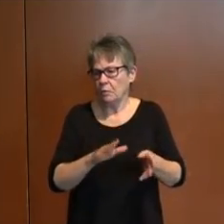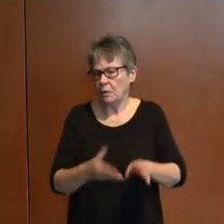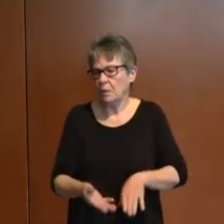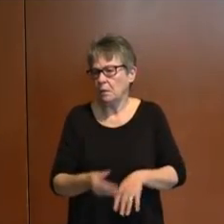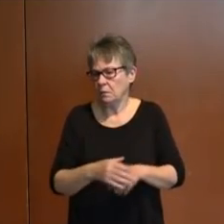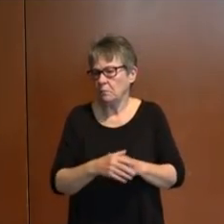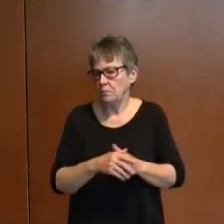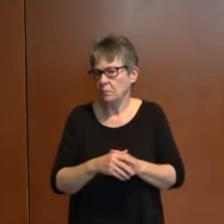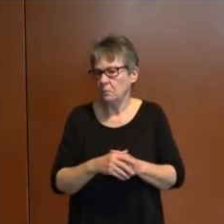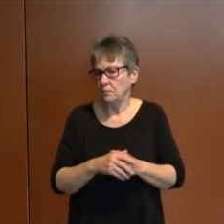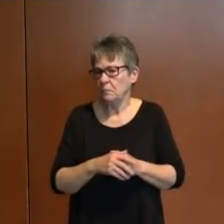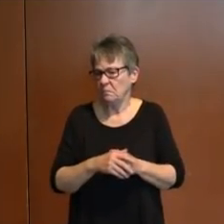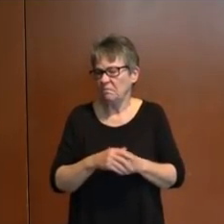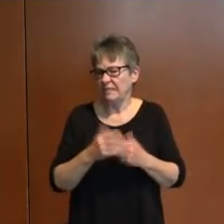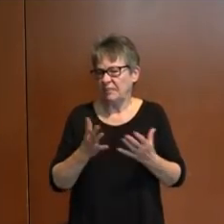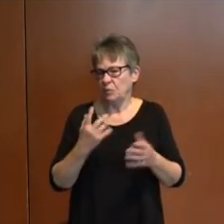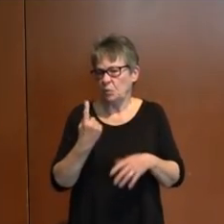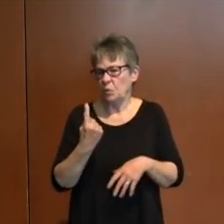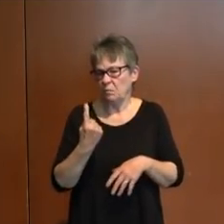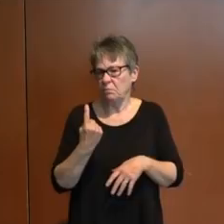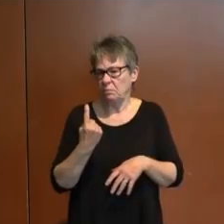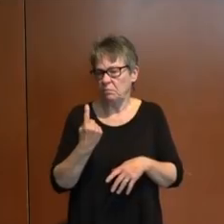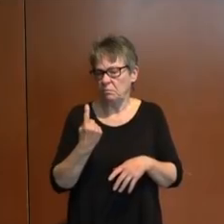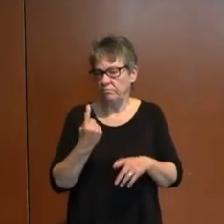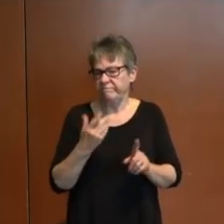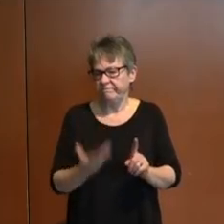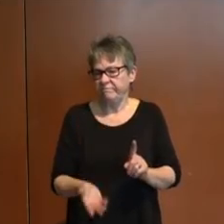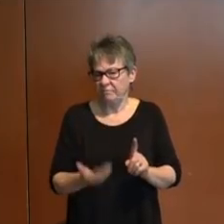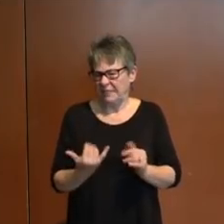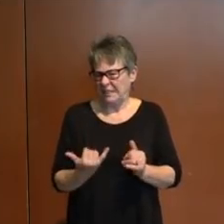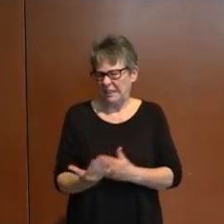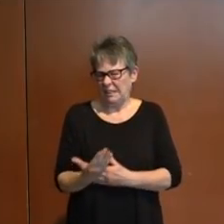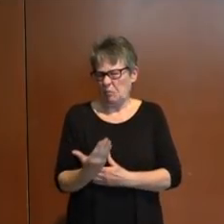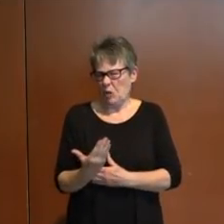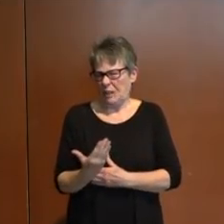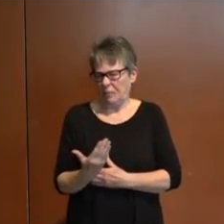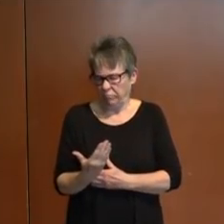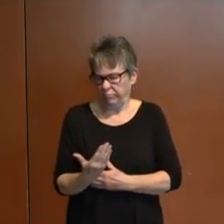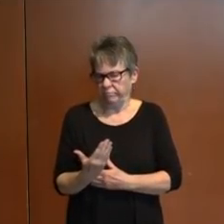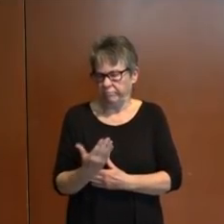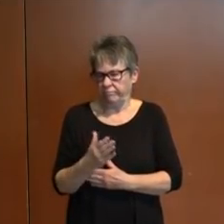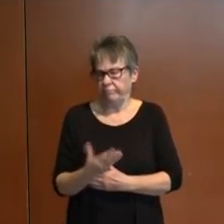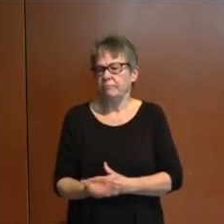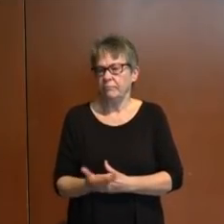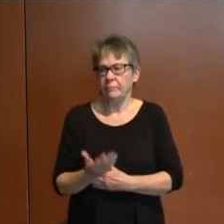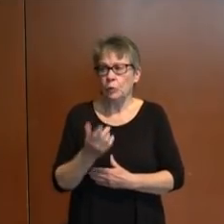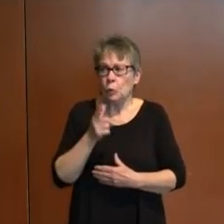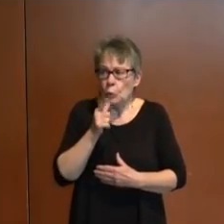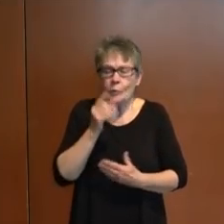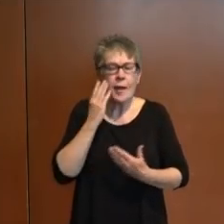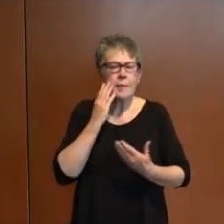information on that as yet. It was a part-time worker in the northern part of the state.